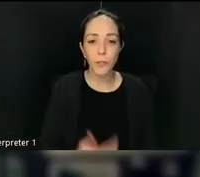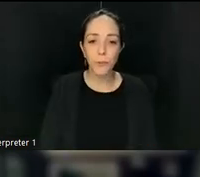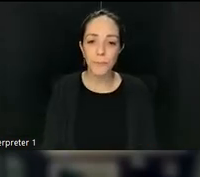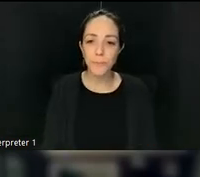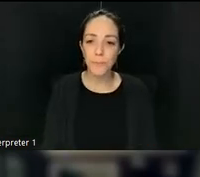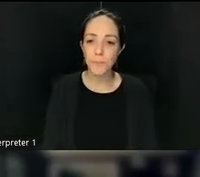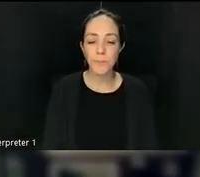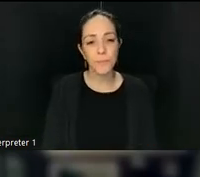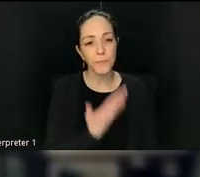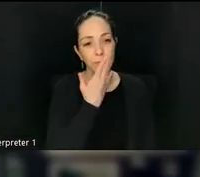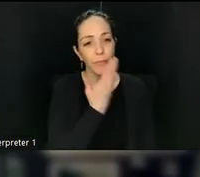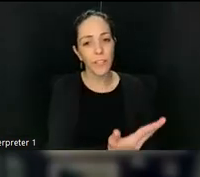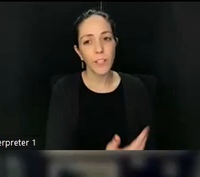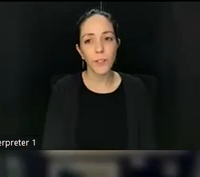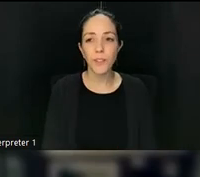Thank you, Commissioner Sophia.